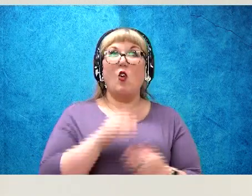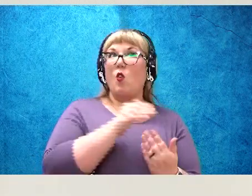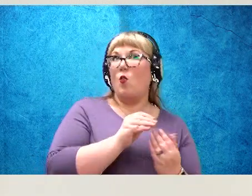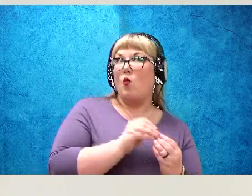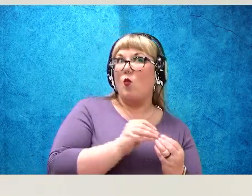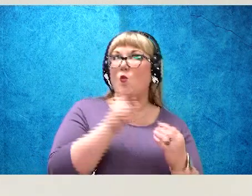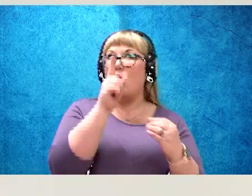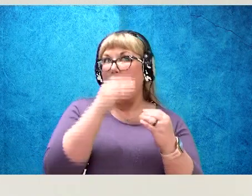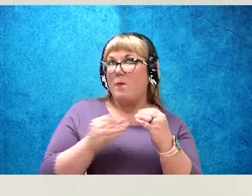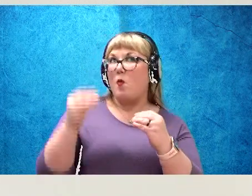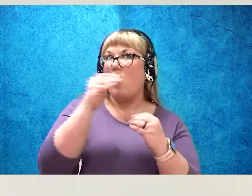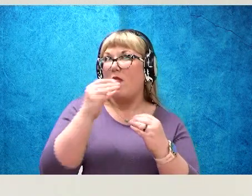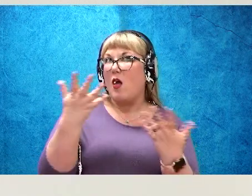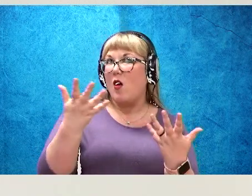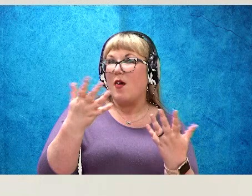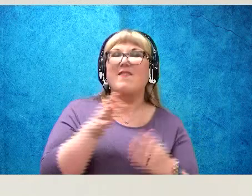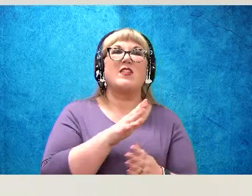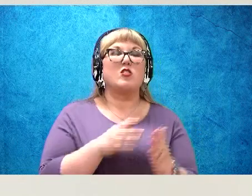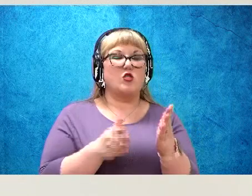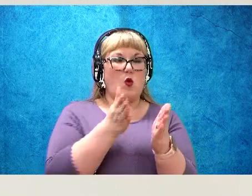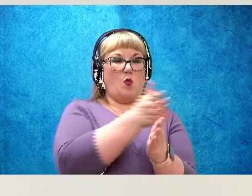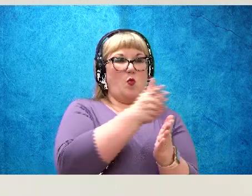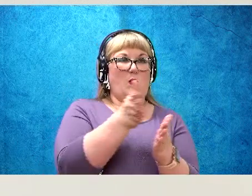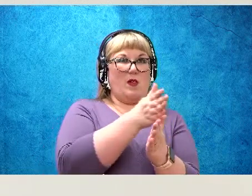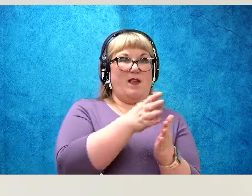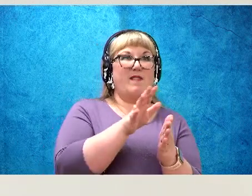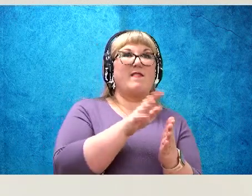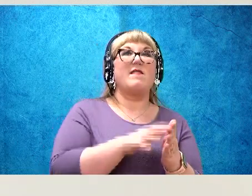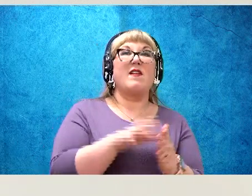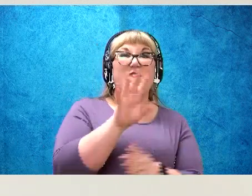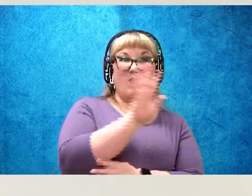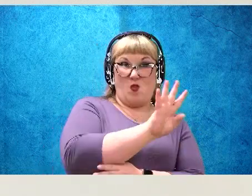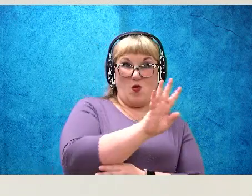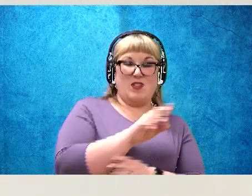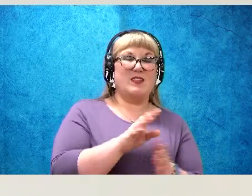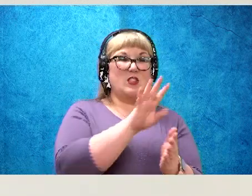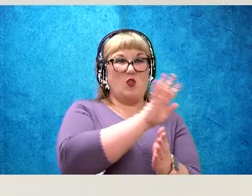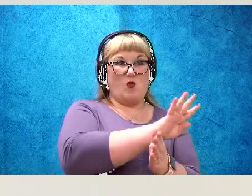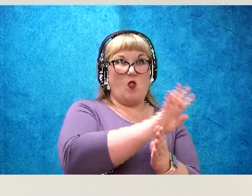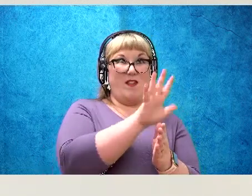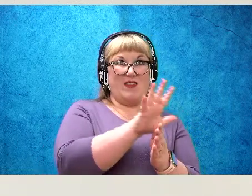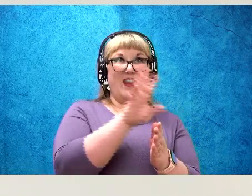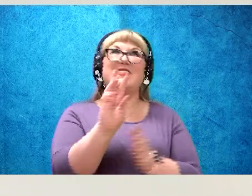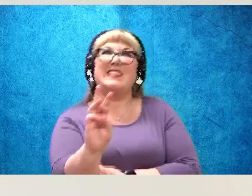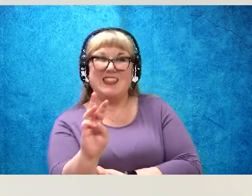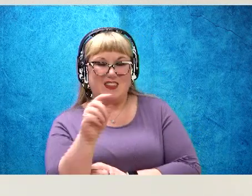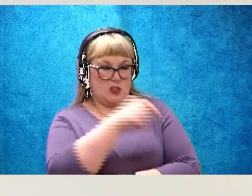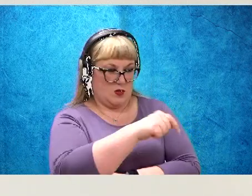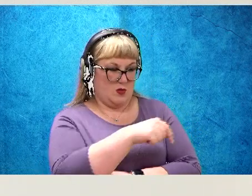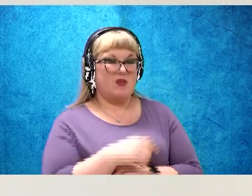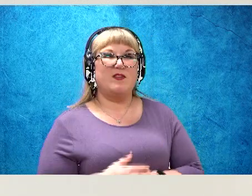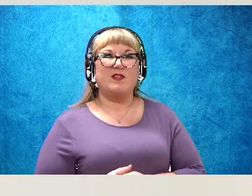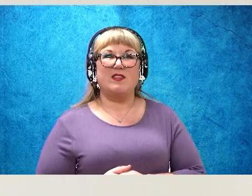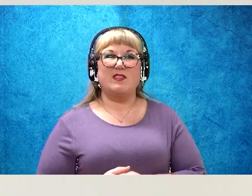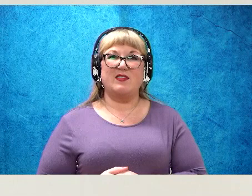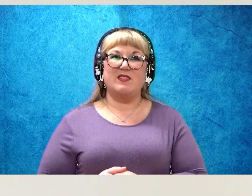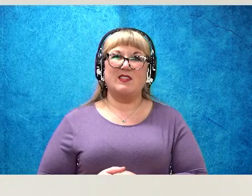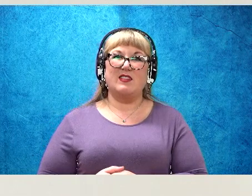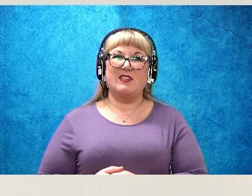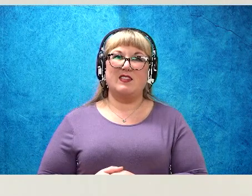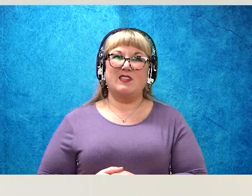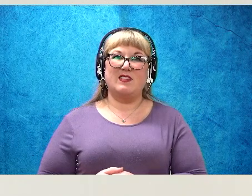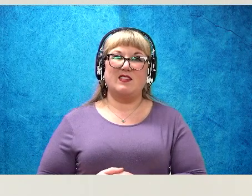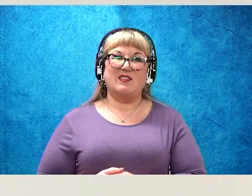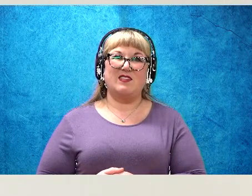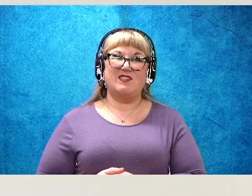than 4. Very good. So we'll stick our 5 here between our 4 and our